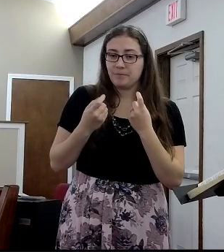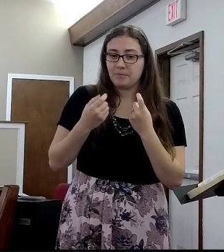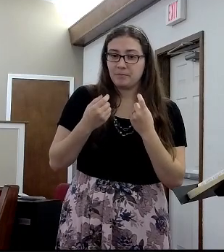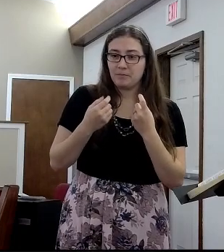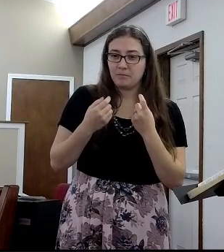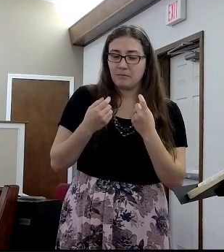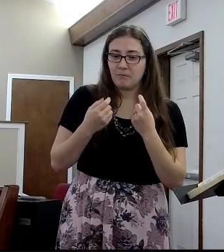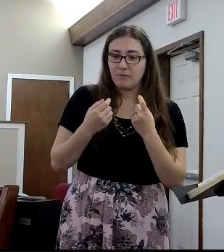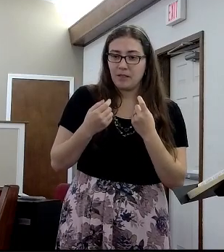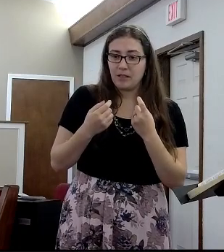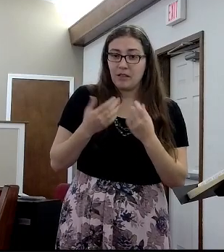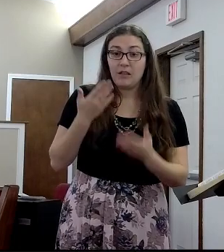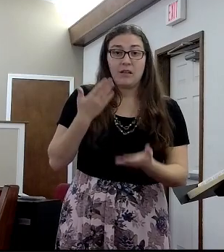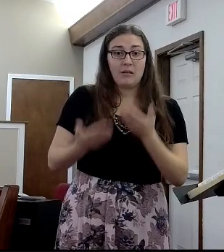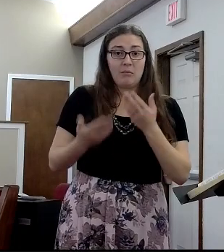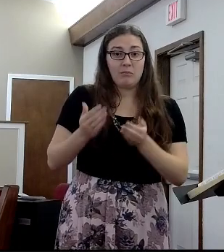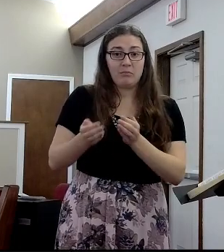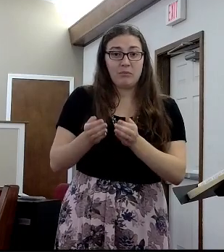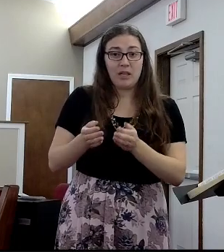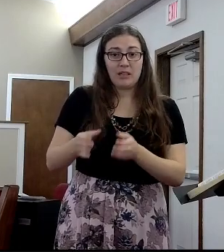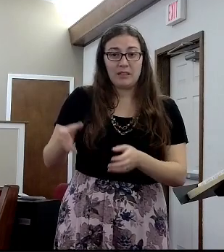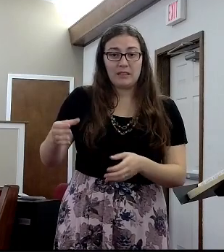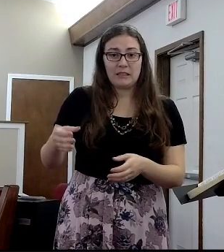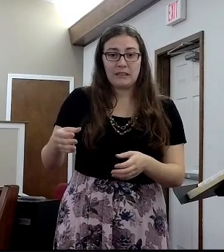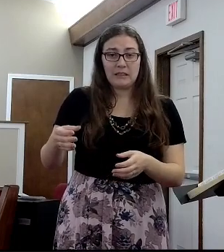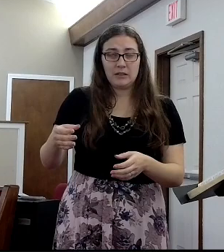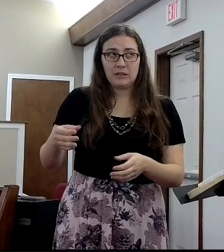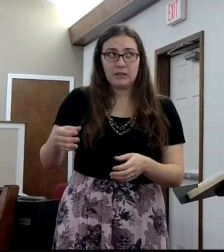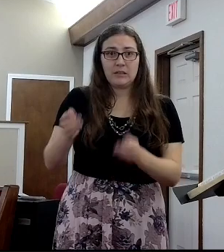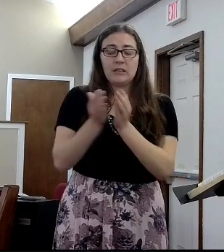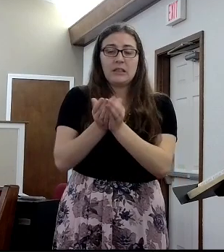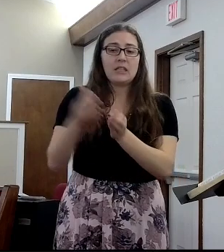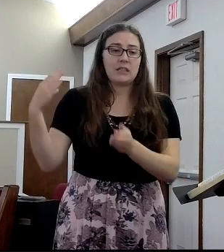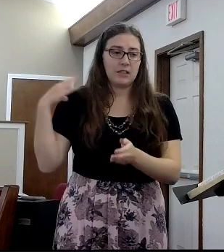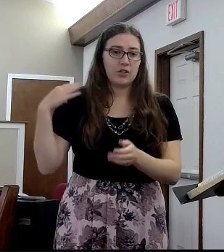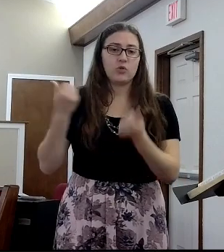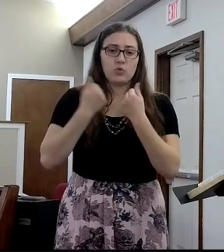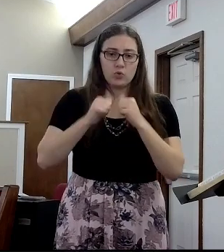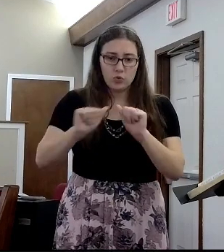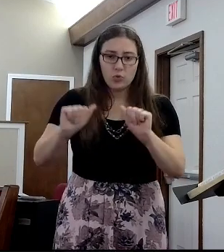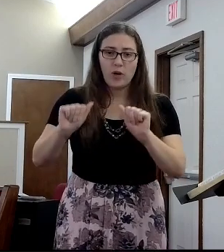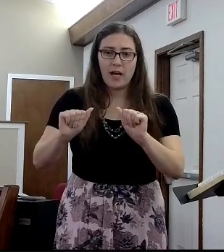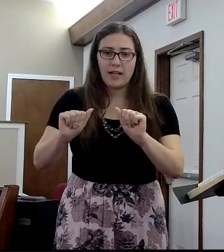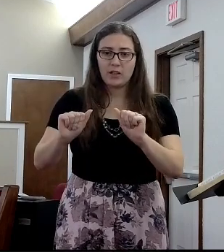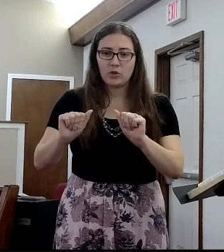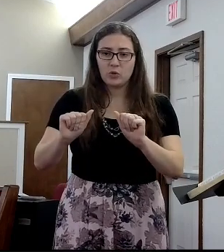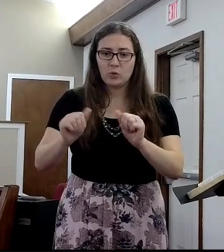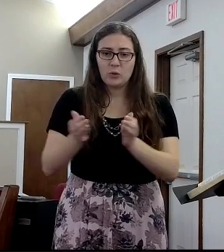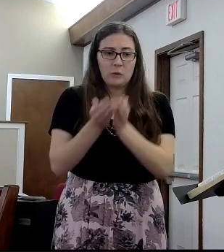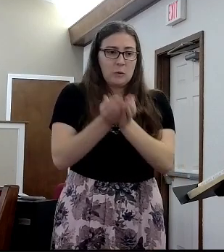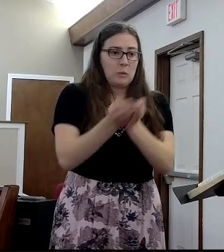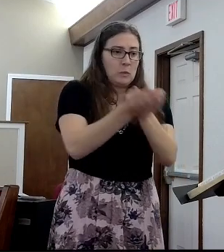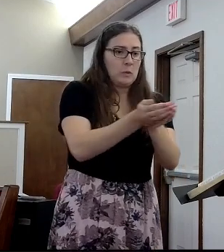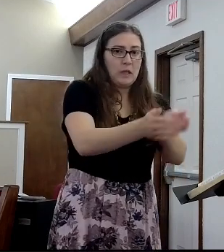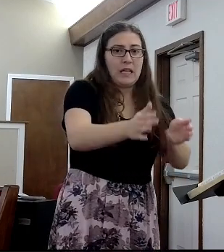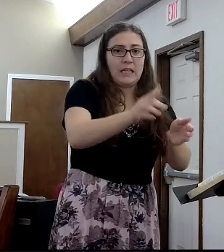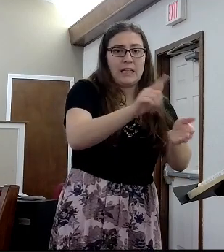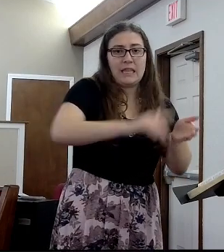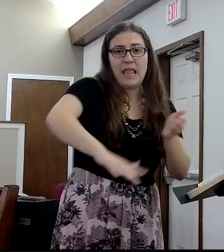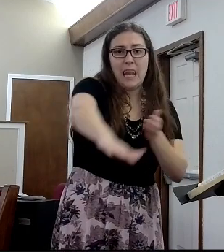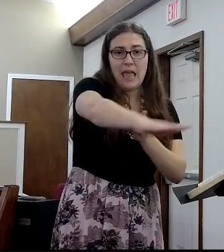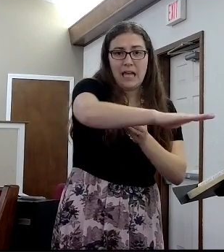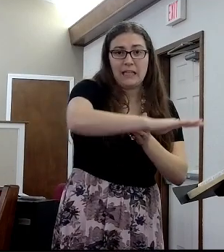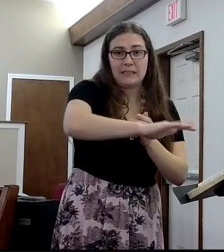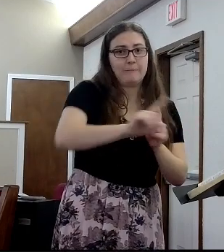men rowed hard to bring it to the land, but they could not, for the sea wrought and was tempestuous against them. Wherefore